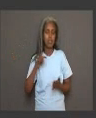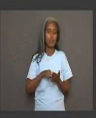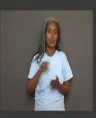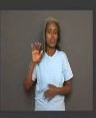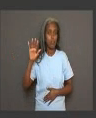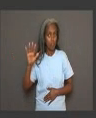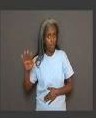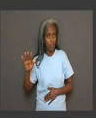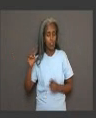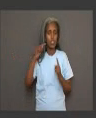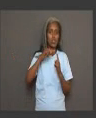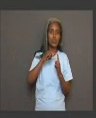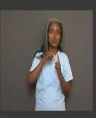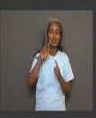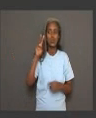18.5 to